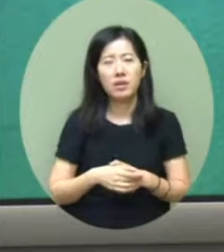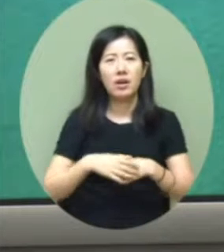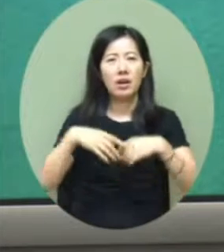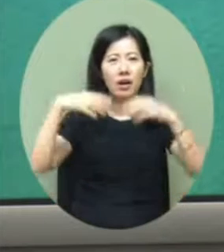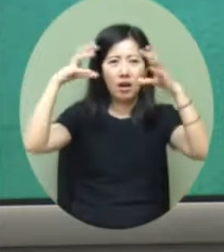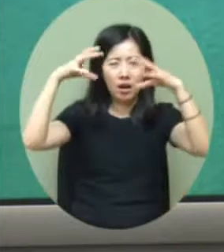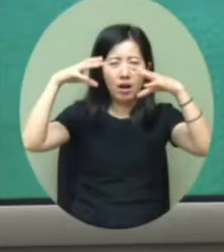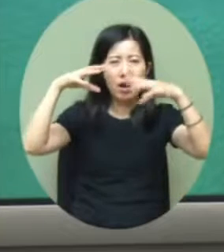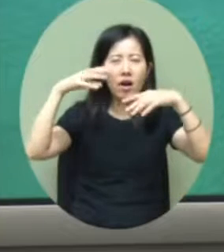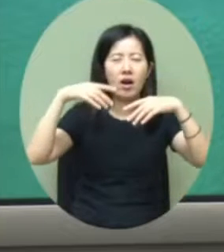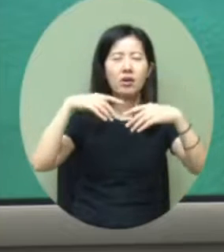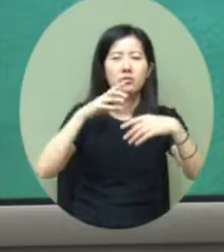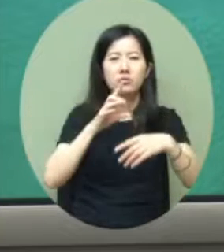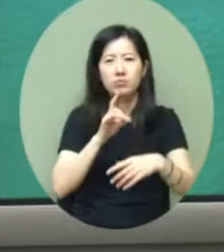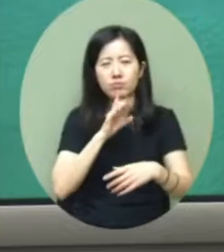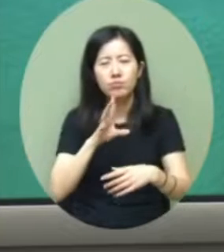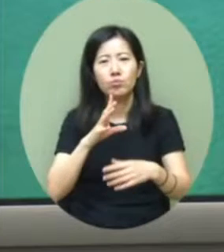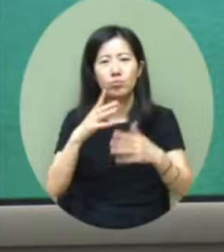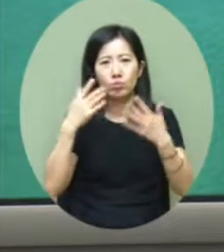possibilities.